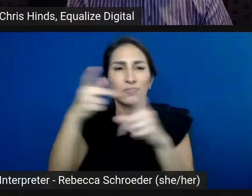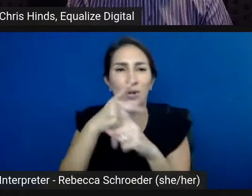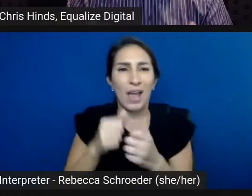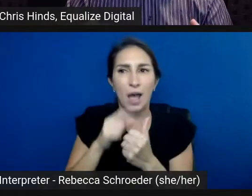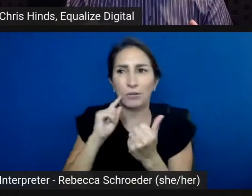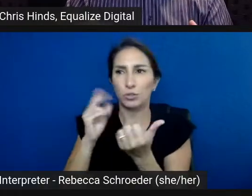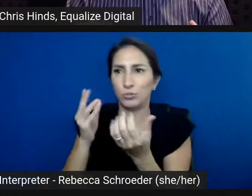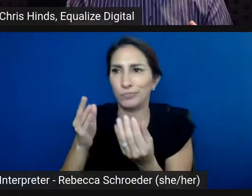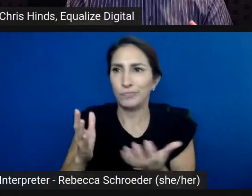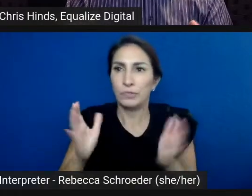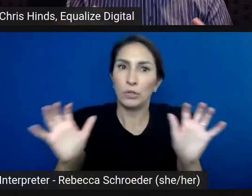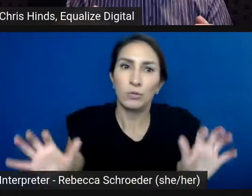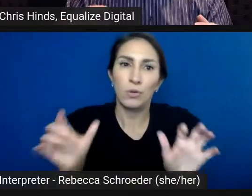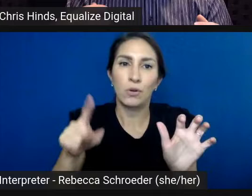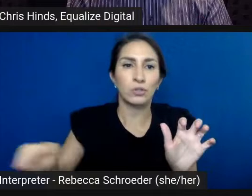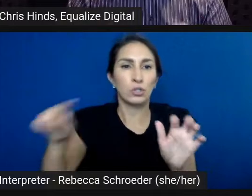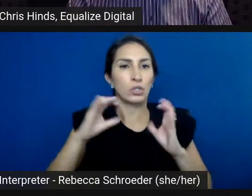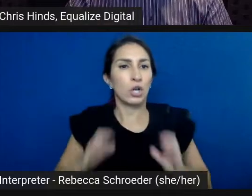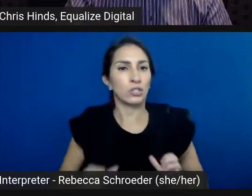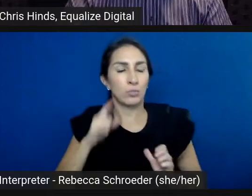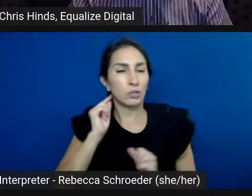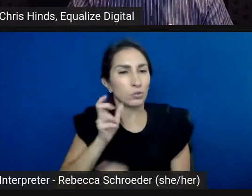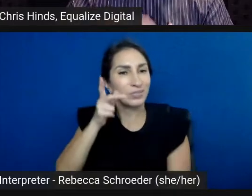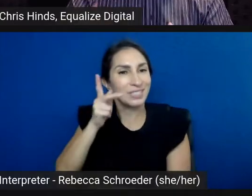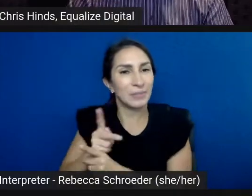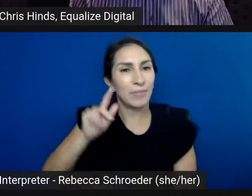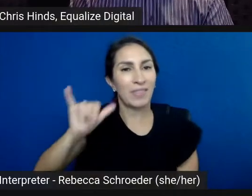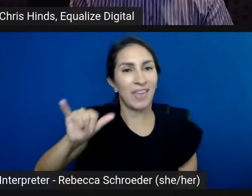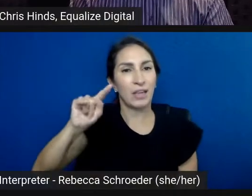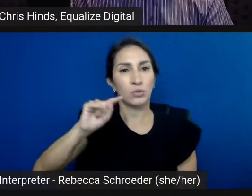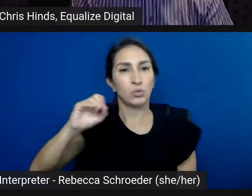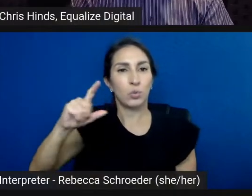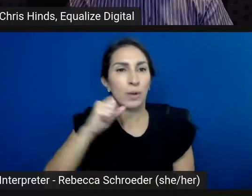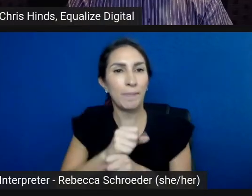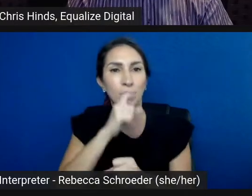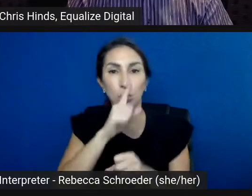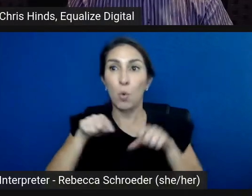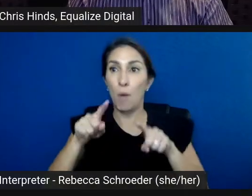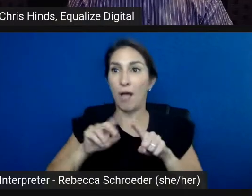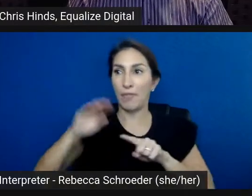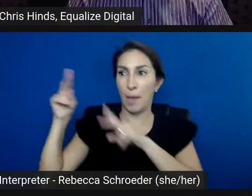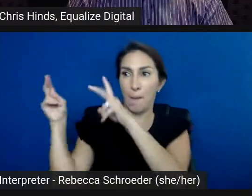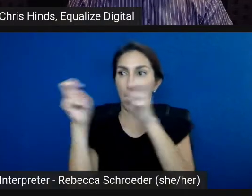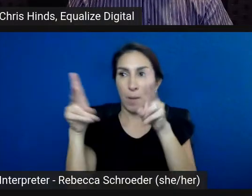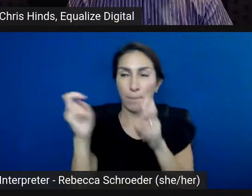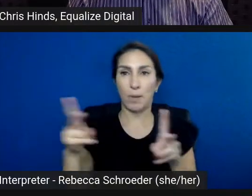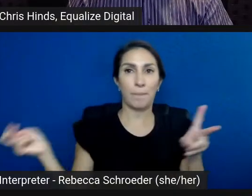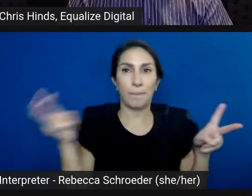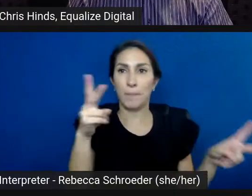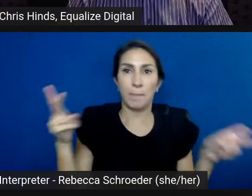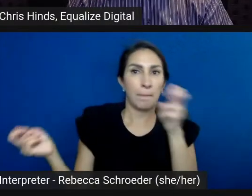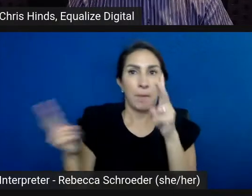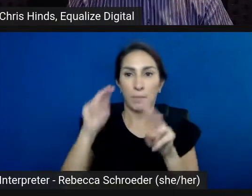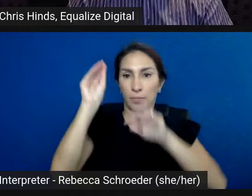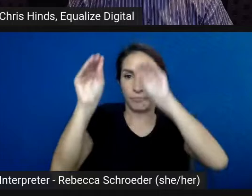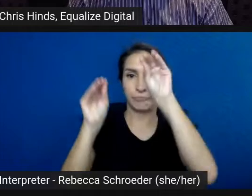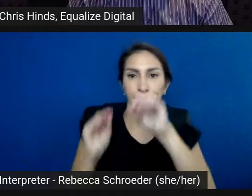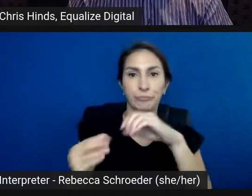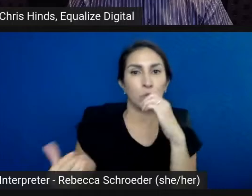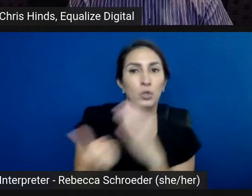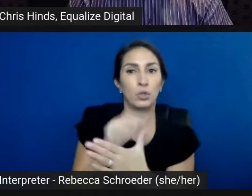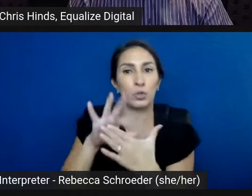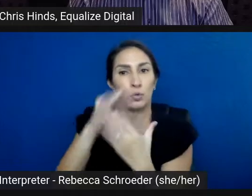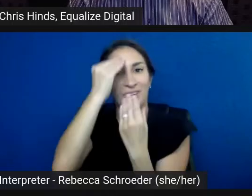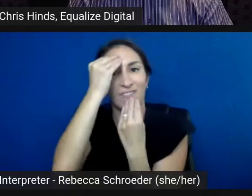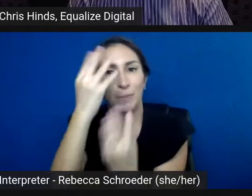that tool and help keep content accessible as they're entering it. And I think that, that for us, and